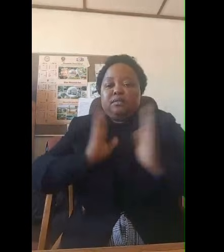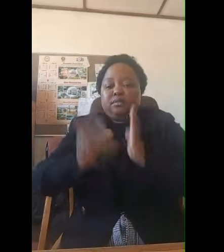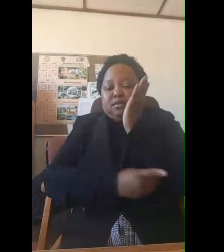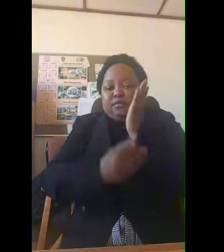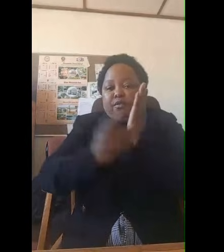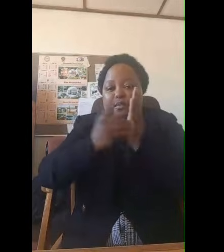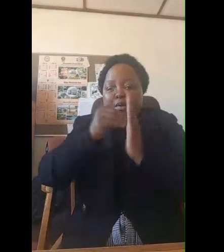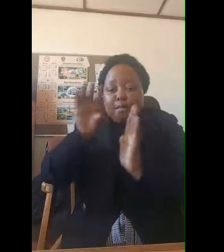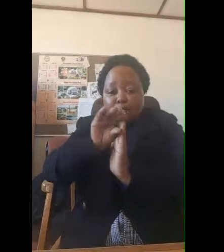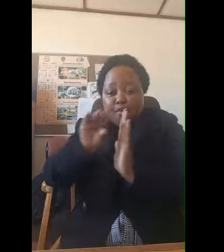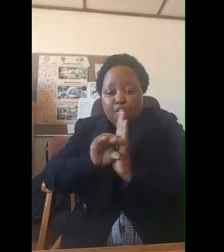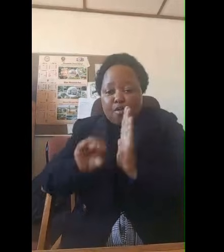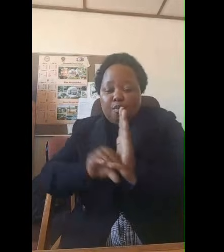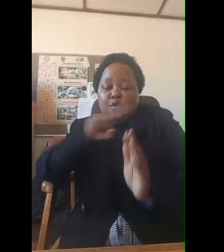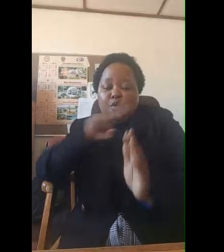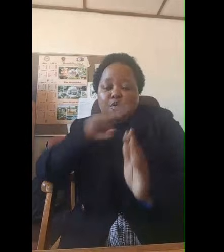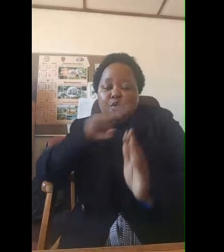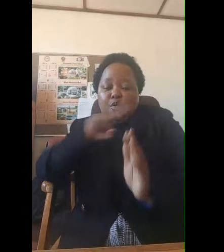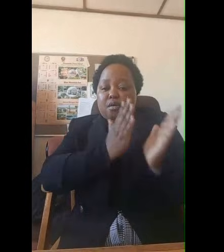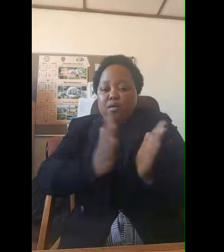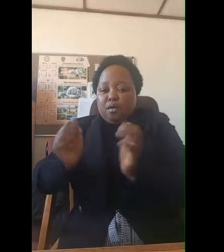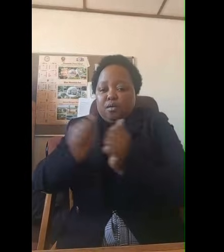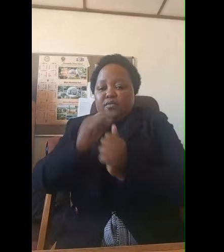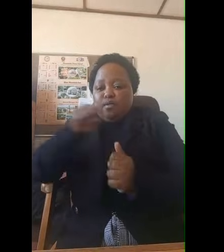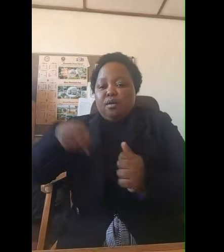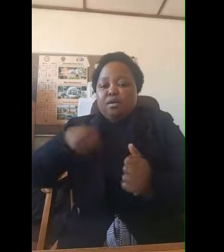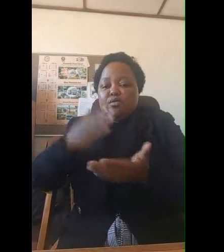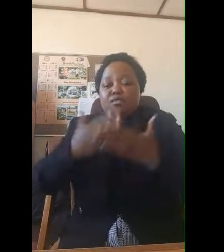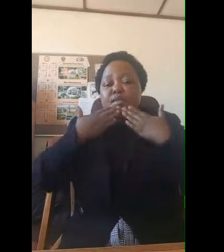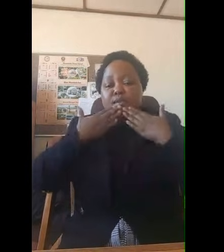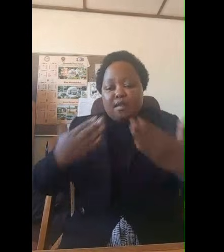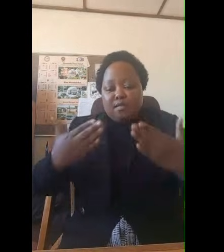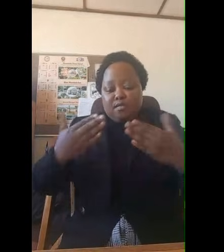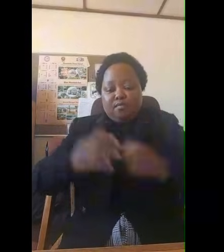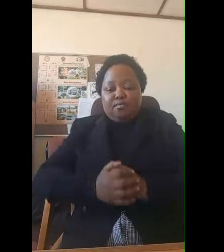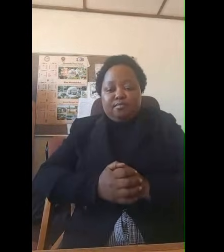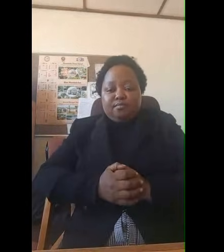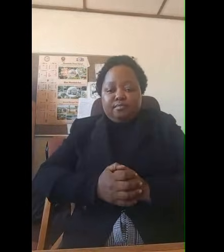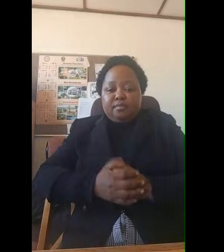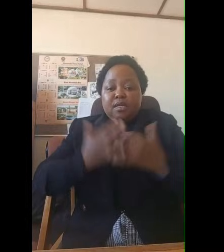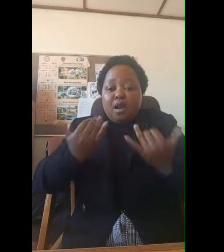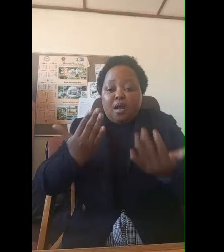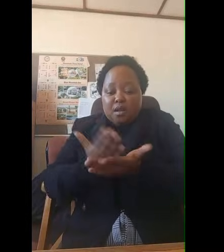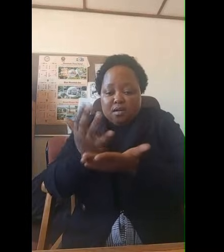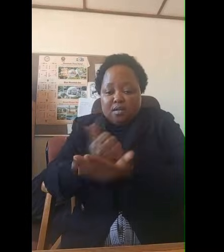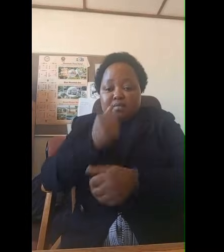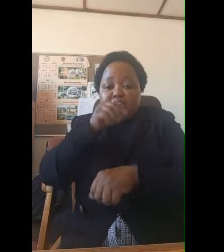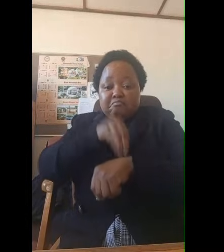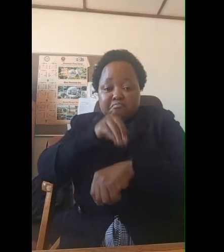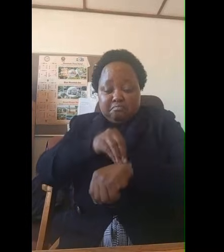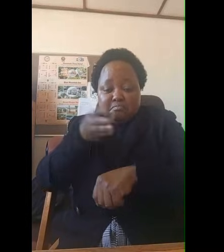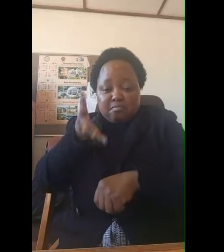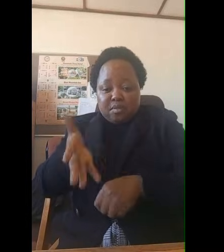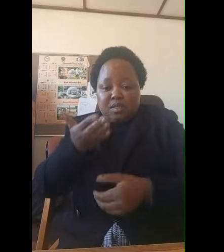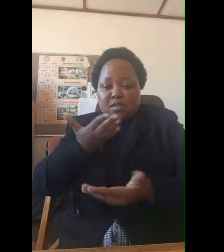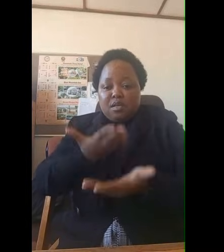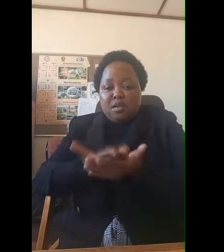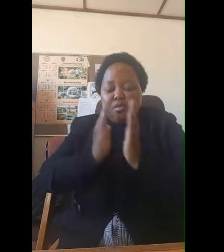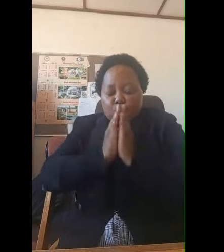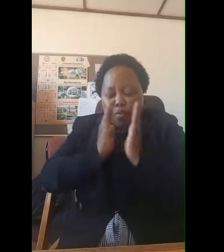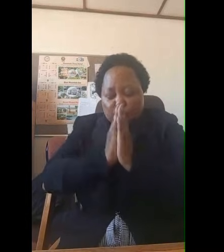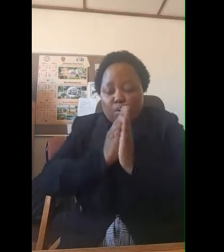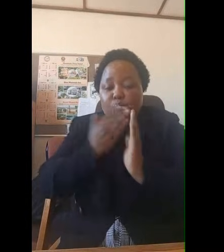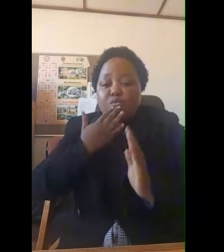organizing it for us. We thank you so much. I therefore take this opportunity to urge all of us